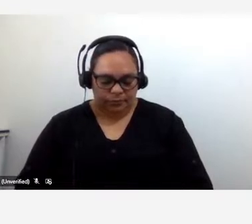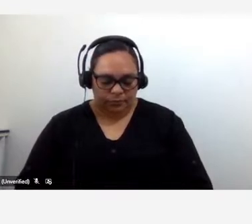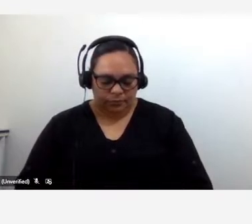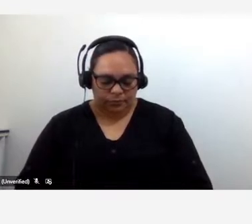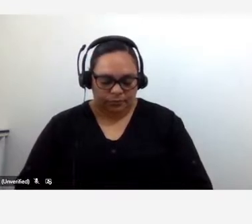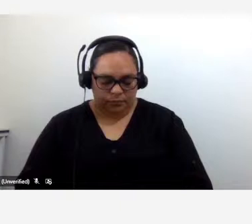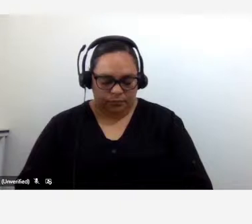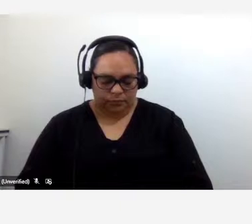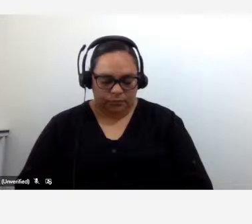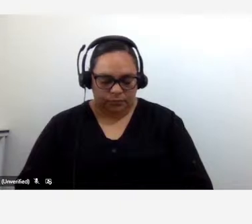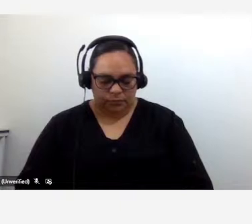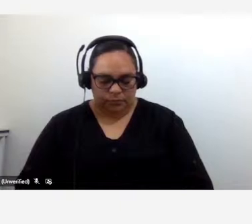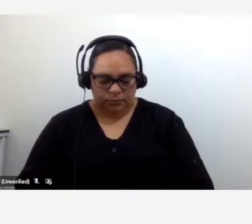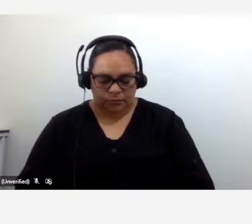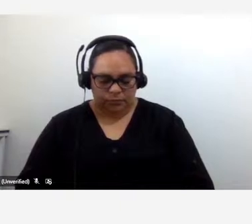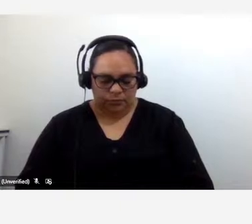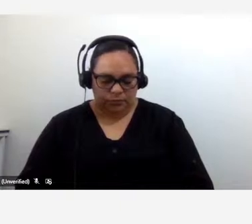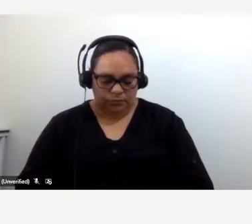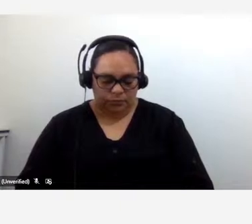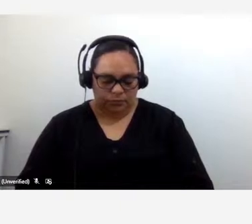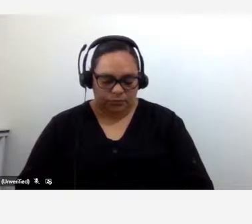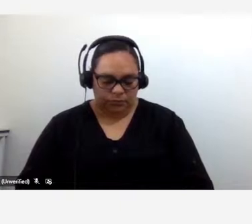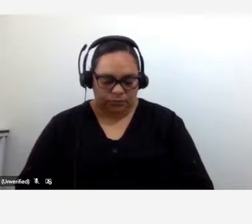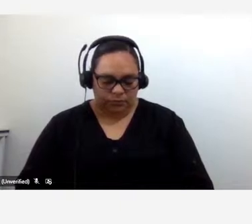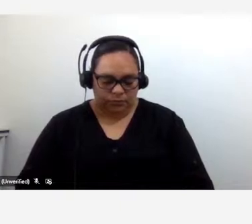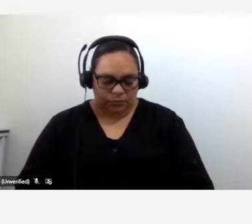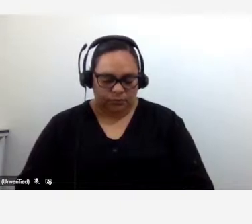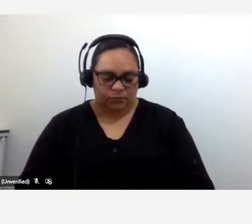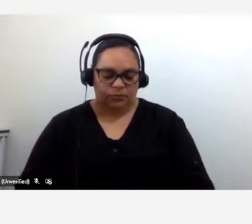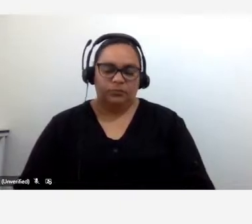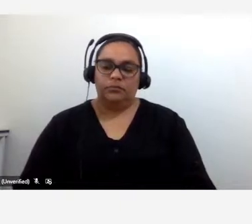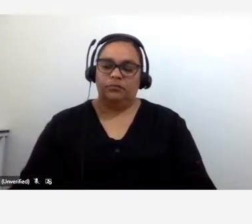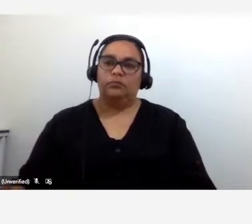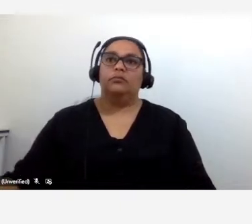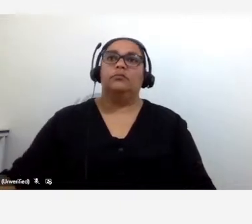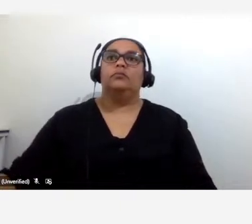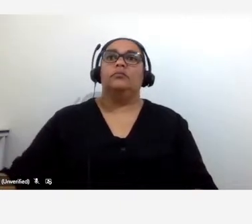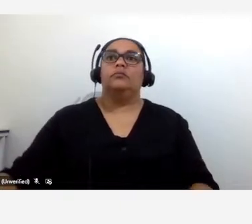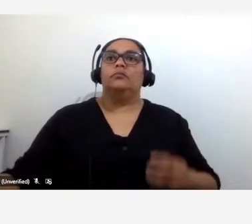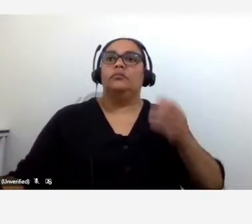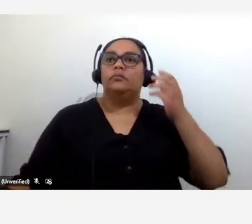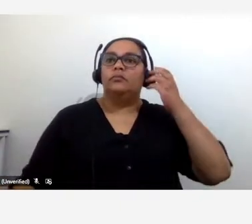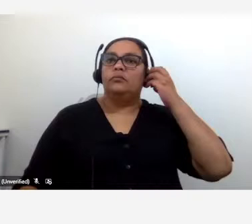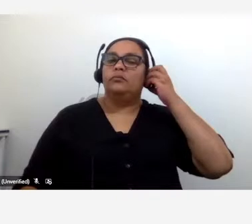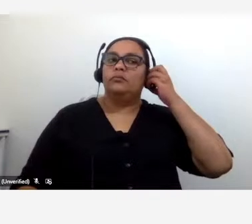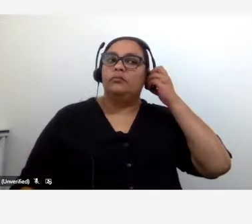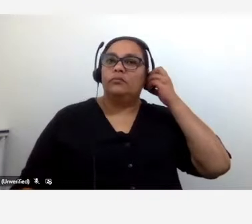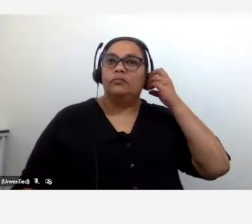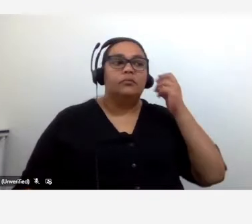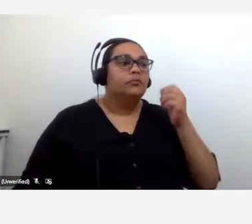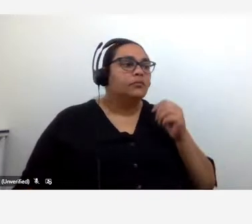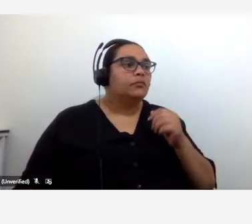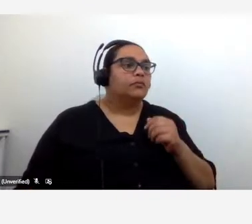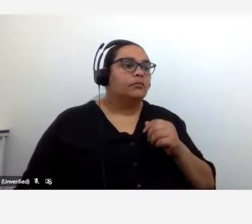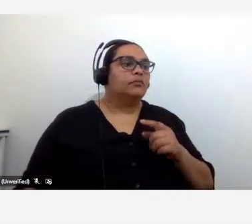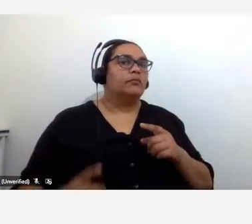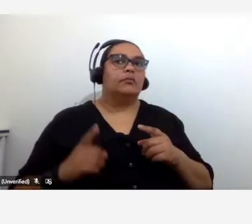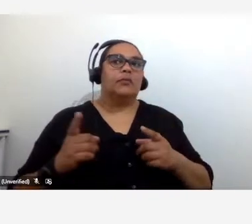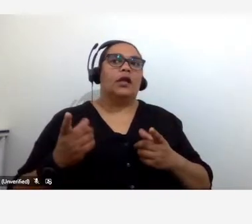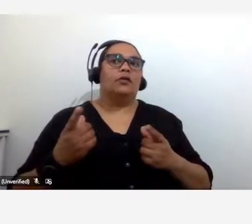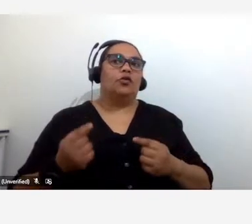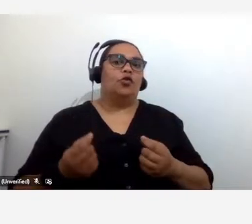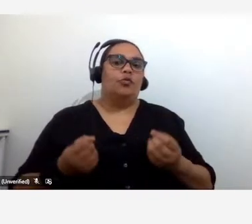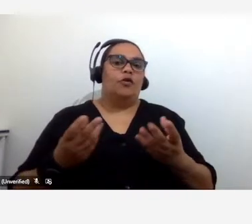Okay, so just the question around nutrition very quickly. So as part of the MOD program, we do provide nutrition. It's